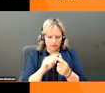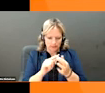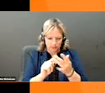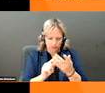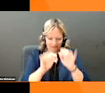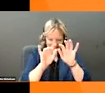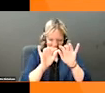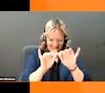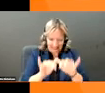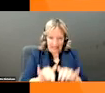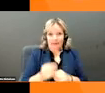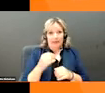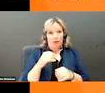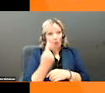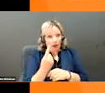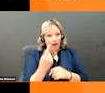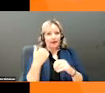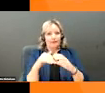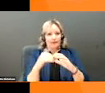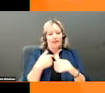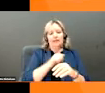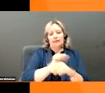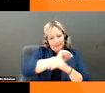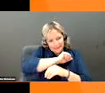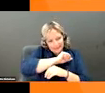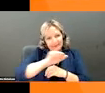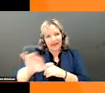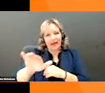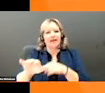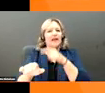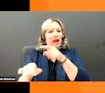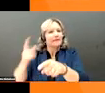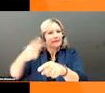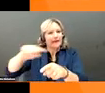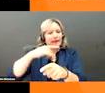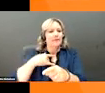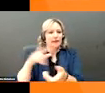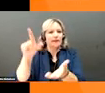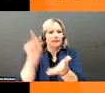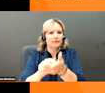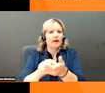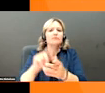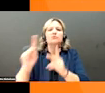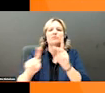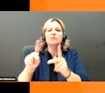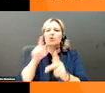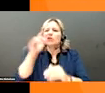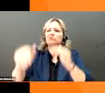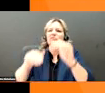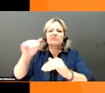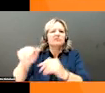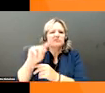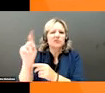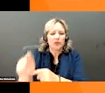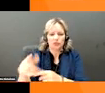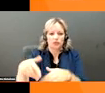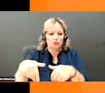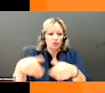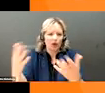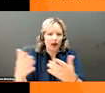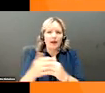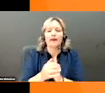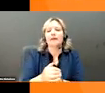With online applications or applications for grants, they don't always do that, but often there's a contact